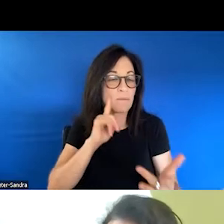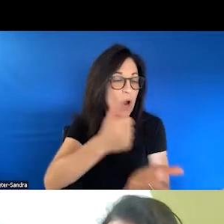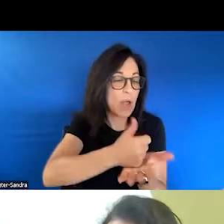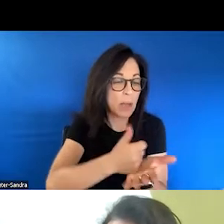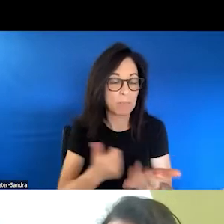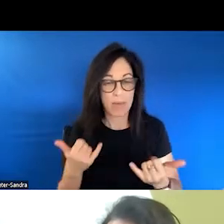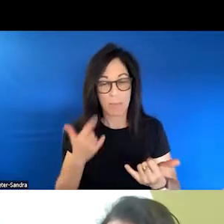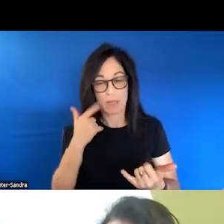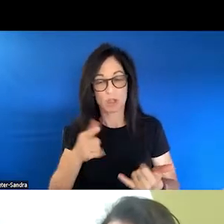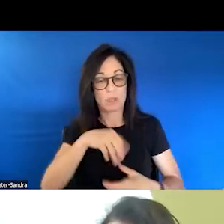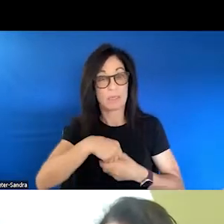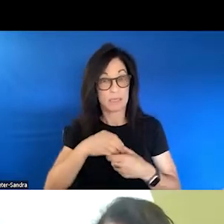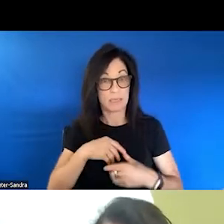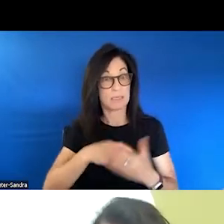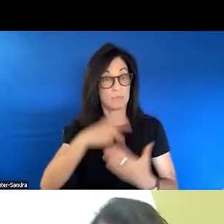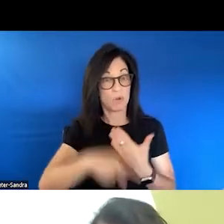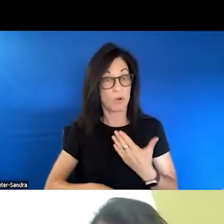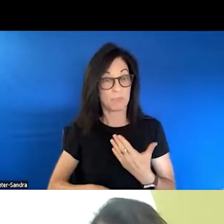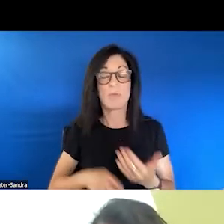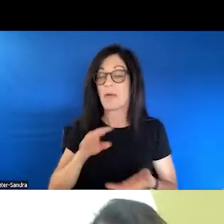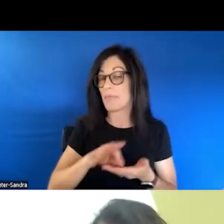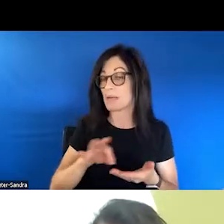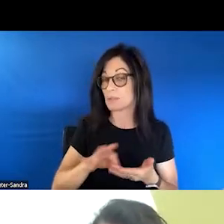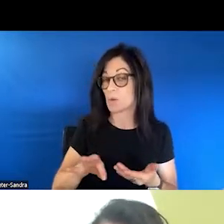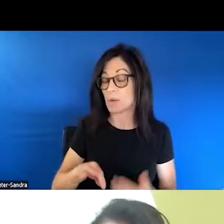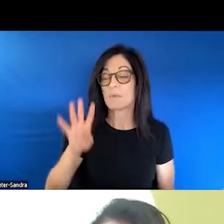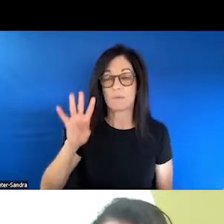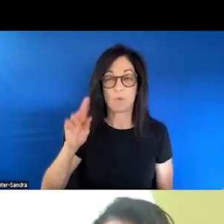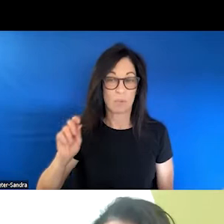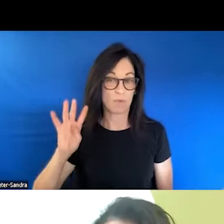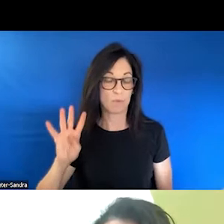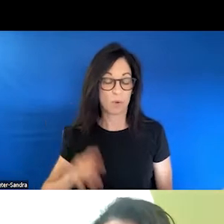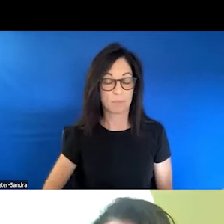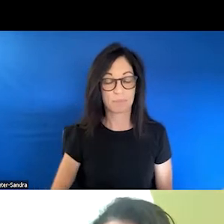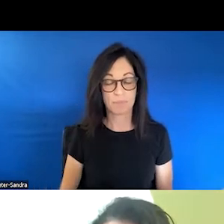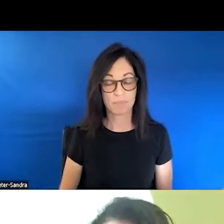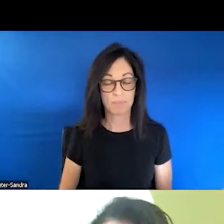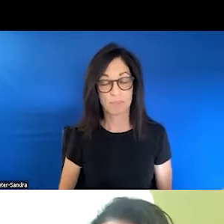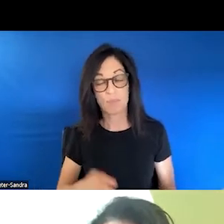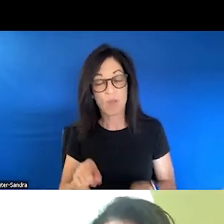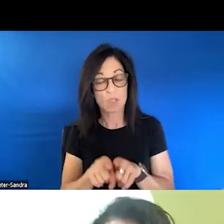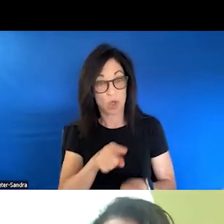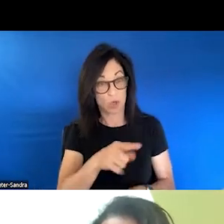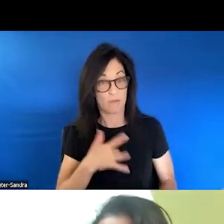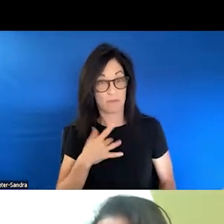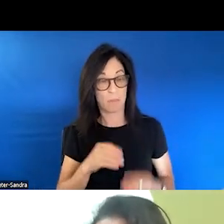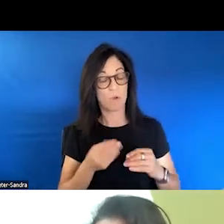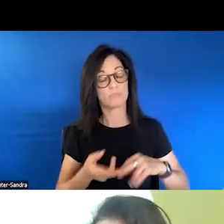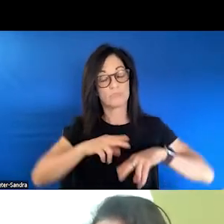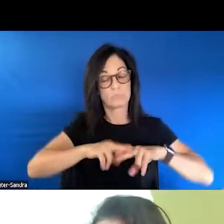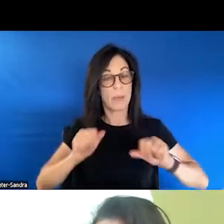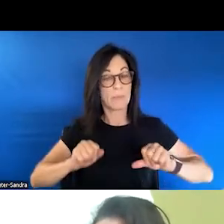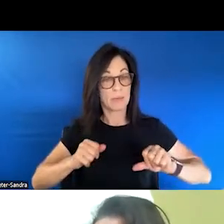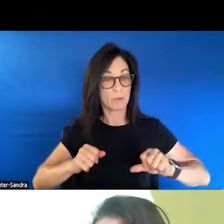this program, the score being 4.4? And do you feel an increased ability to stay